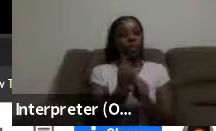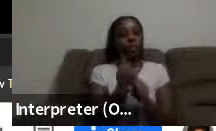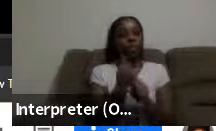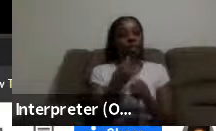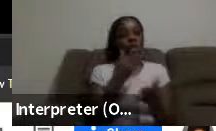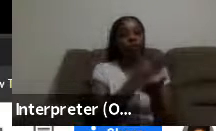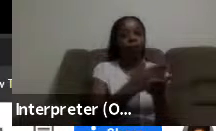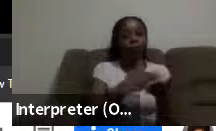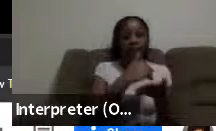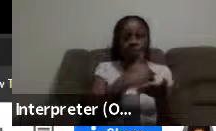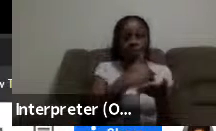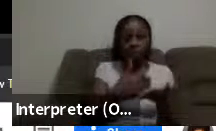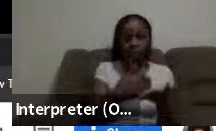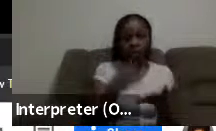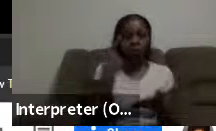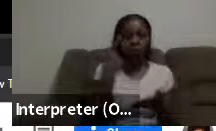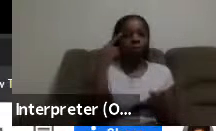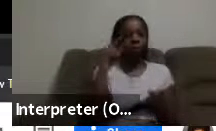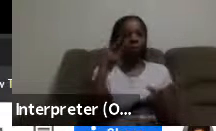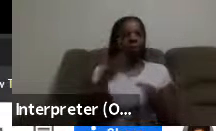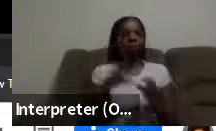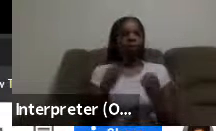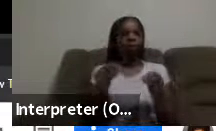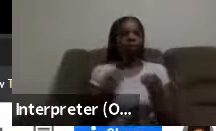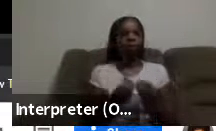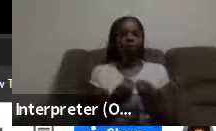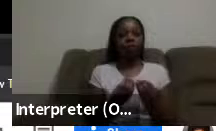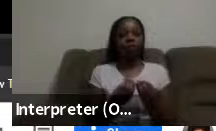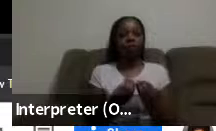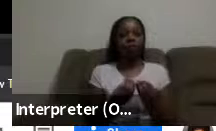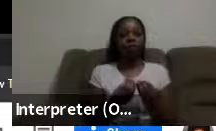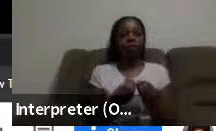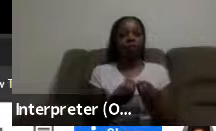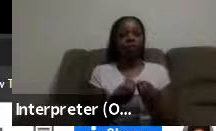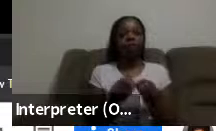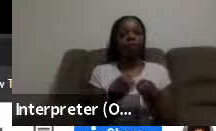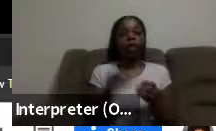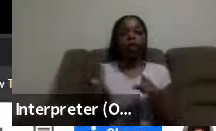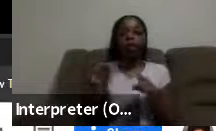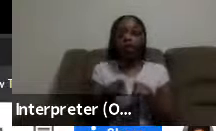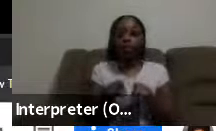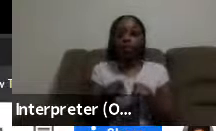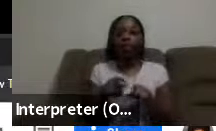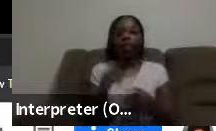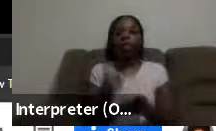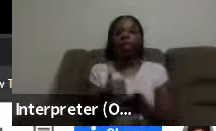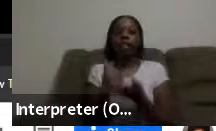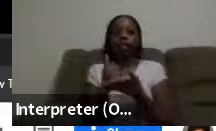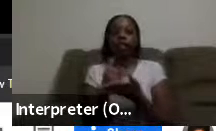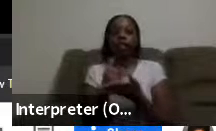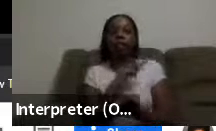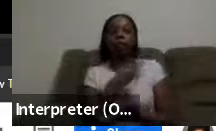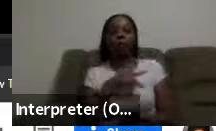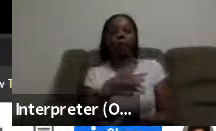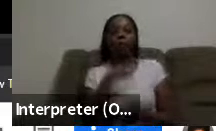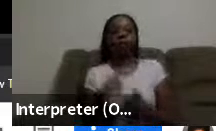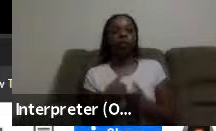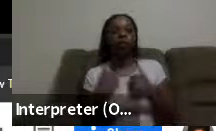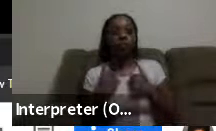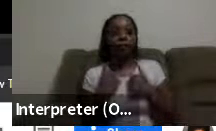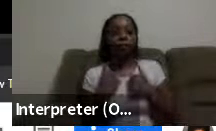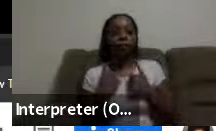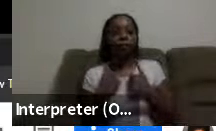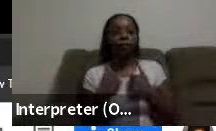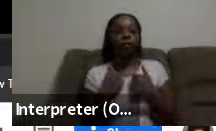organization. But these skills will also be cross-applicable to their personal lives, as budgeting for student groups is very similar and